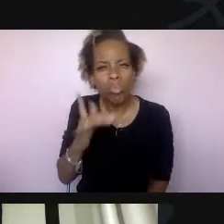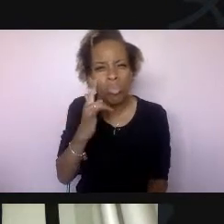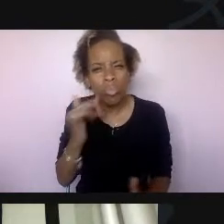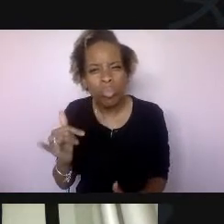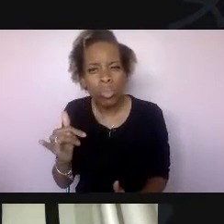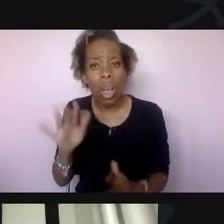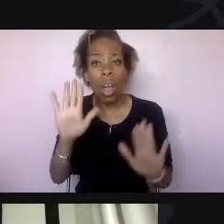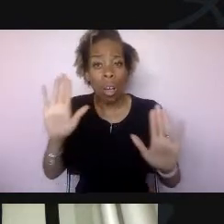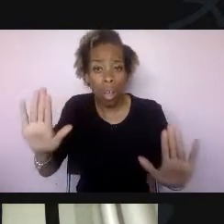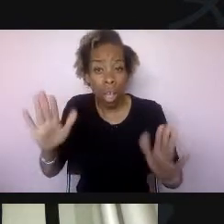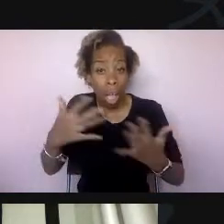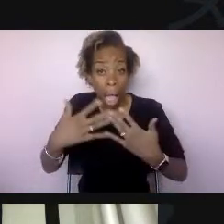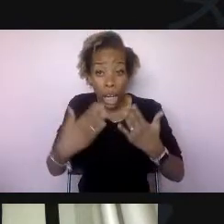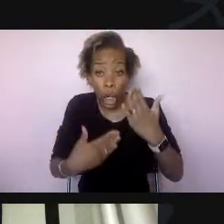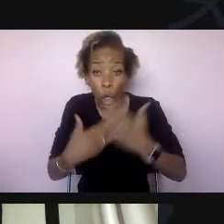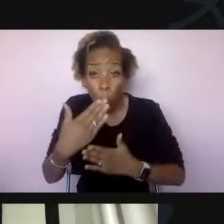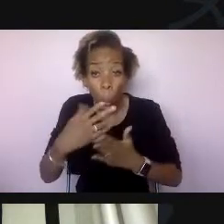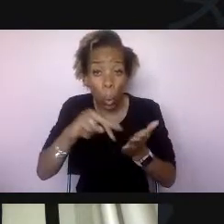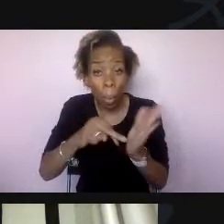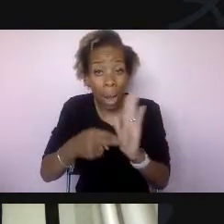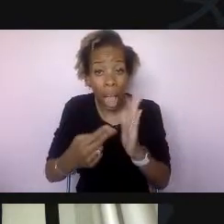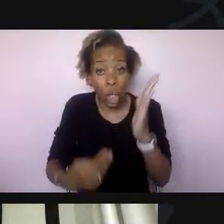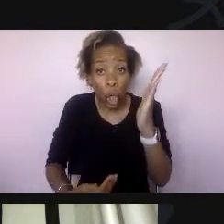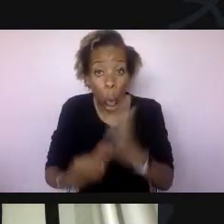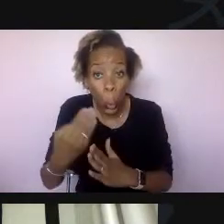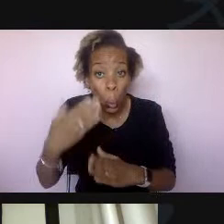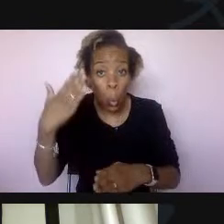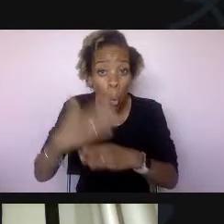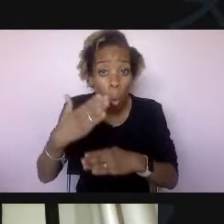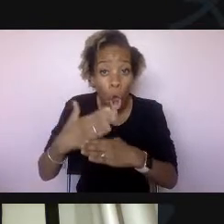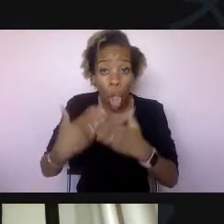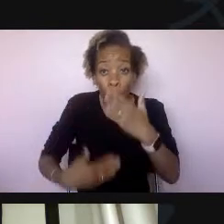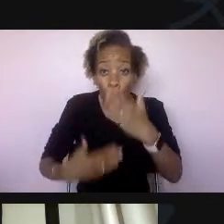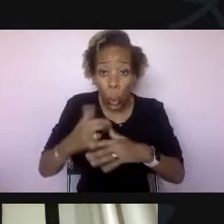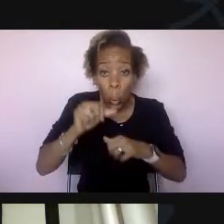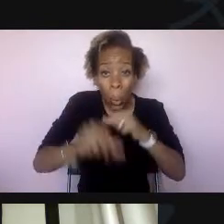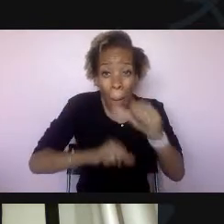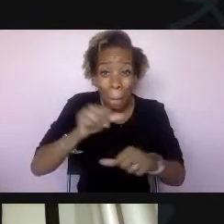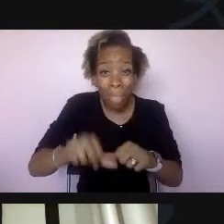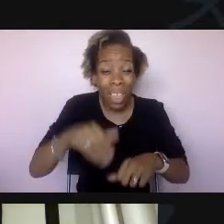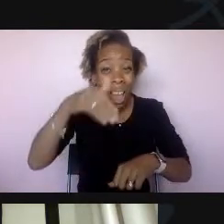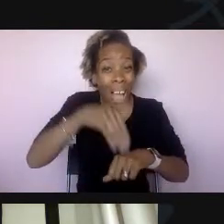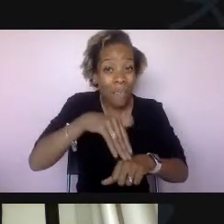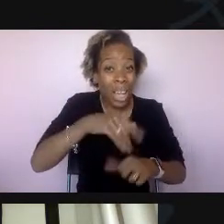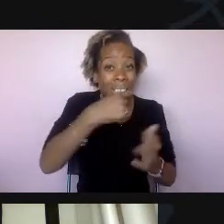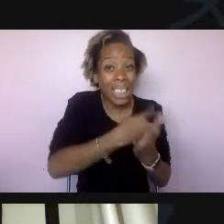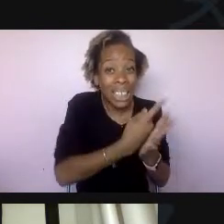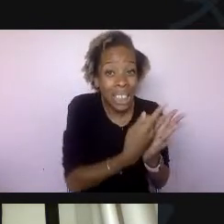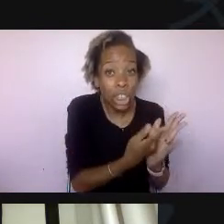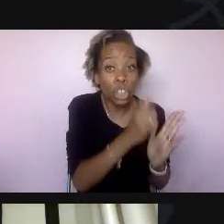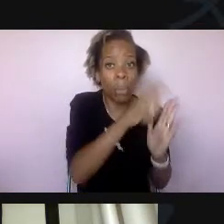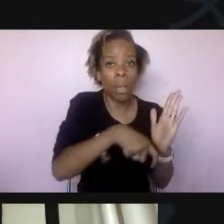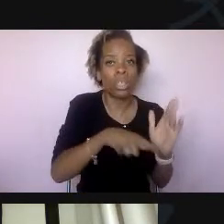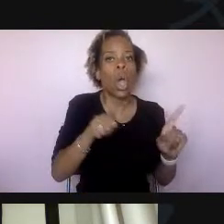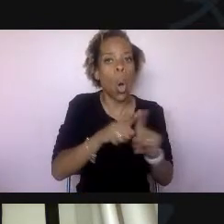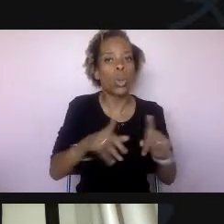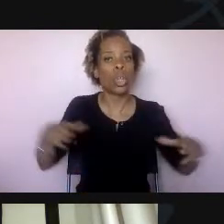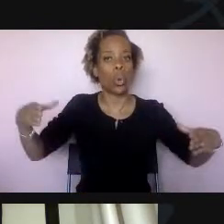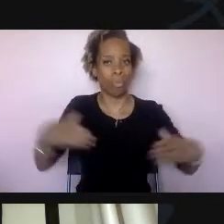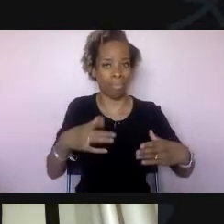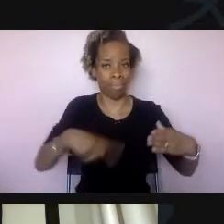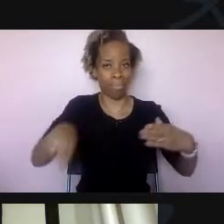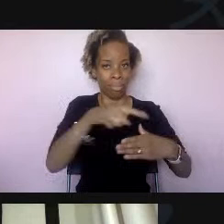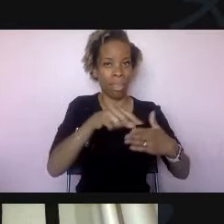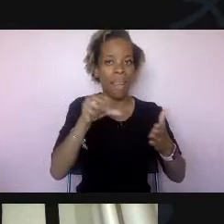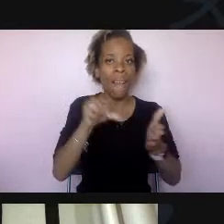plan or any new practice have an impact on individual workers as well as collectively. Great, thank